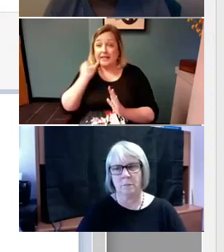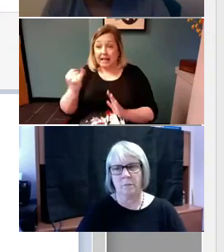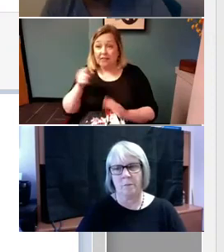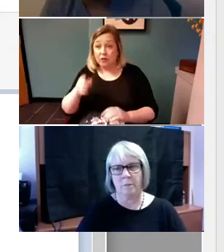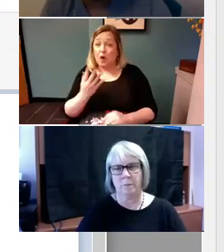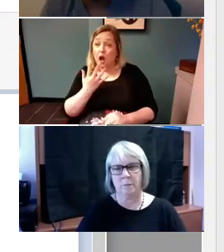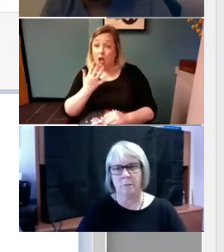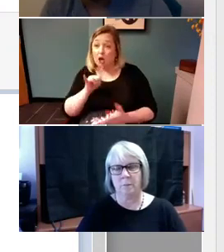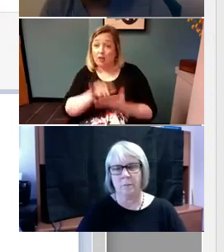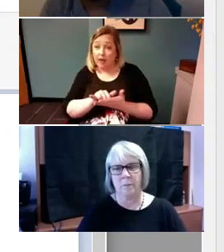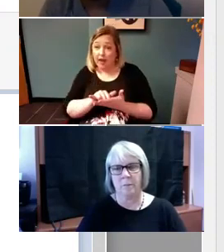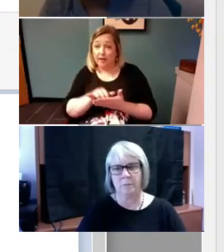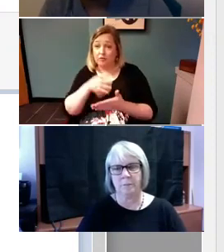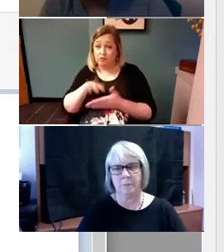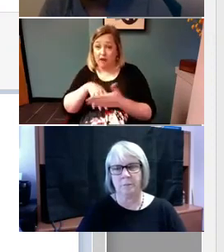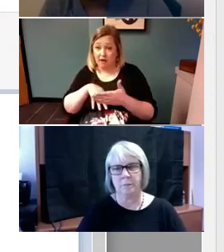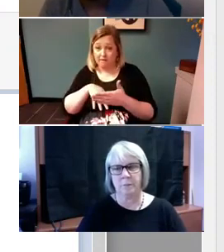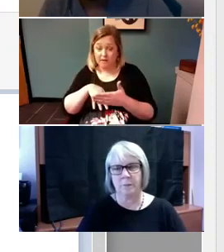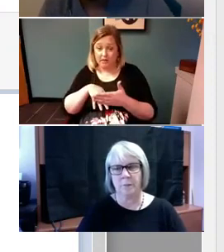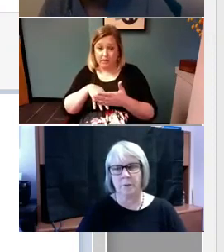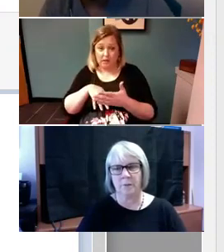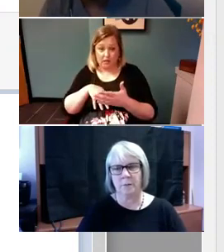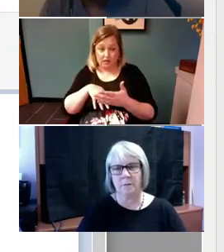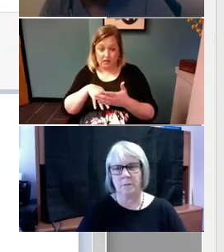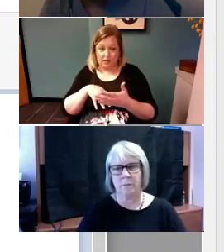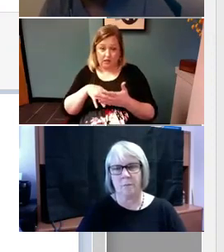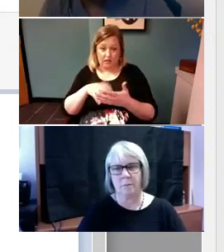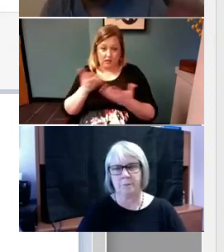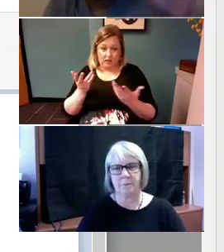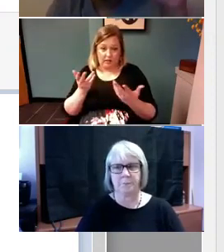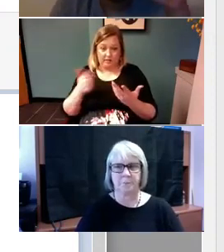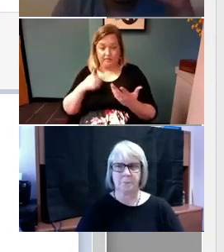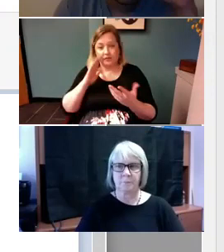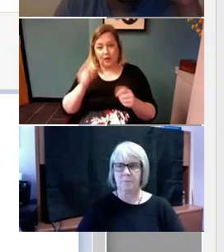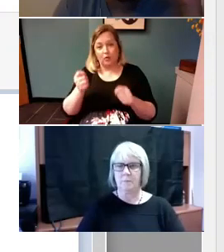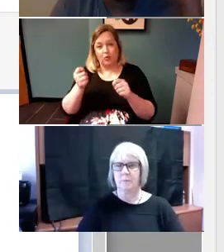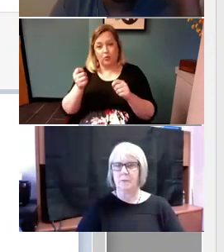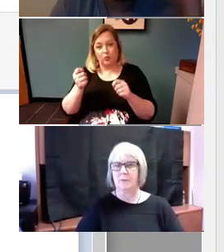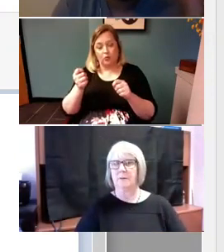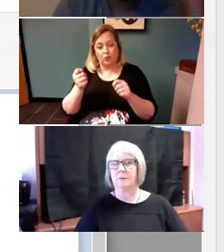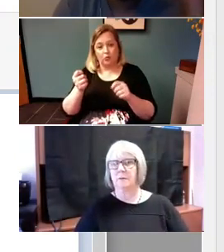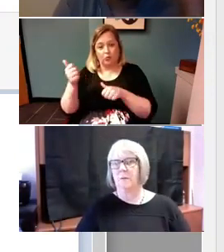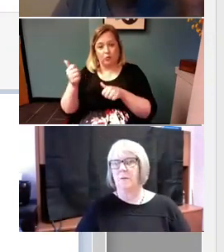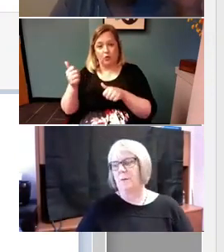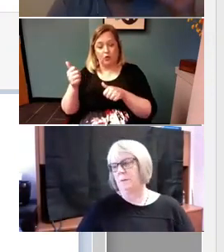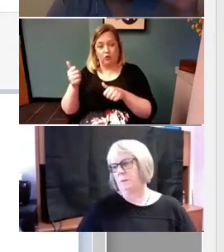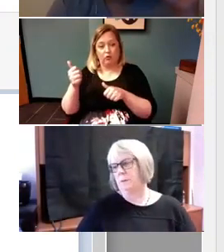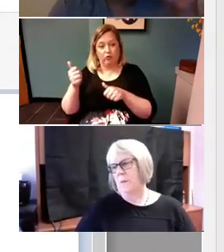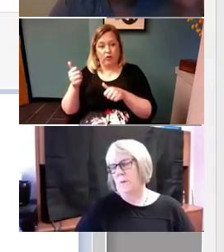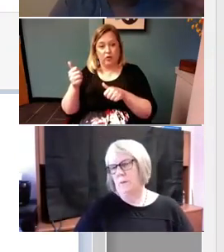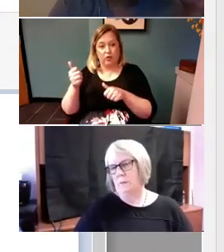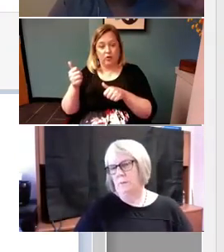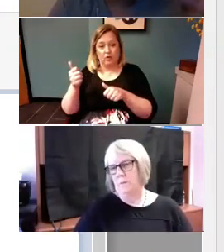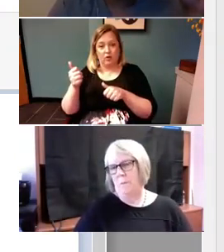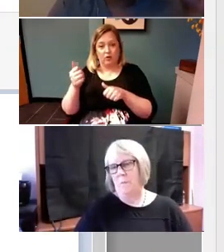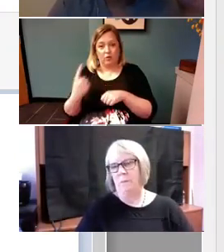this particular graph. So I'll remove every other node except the 4 nodes. So when